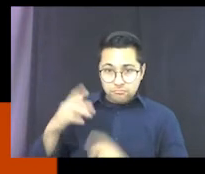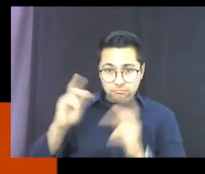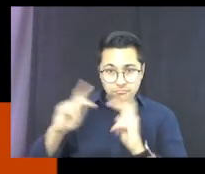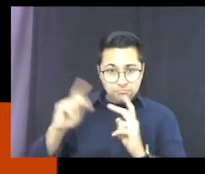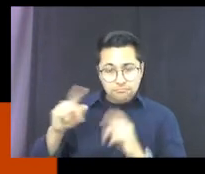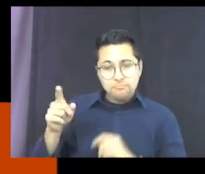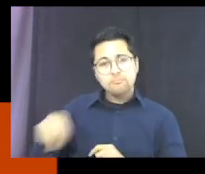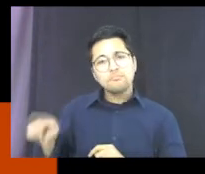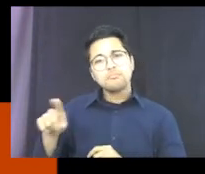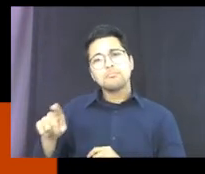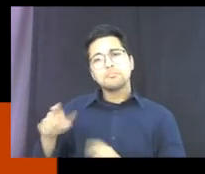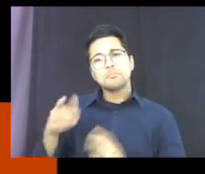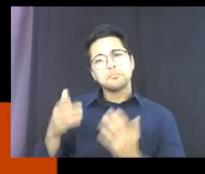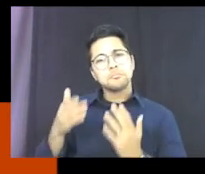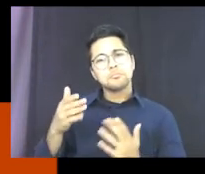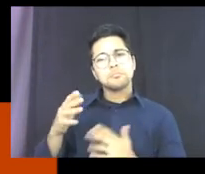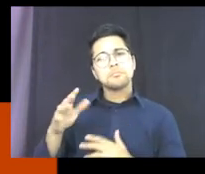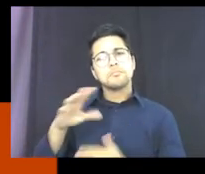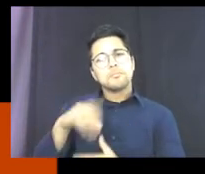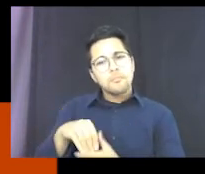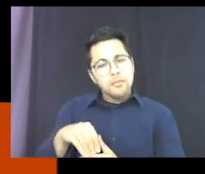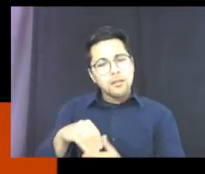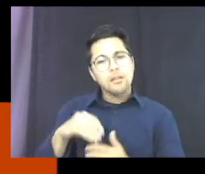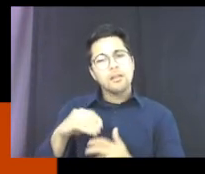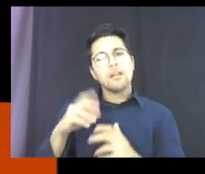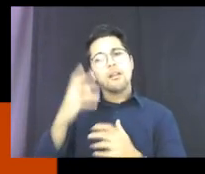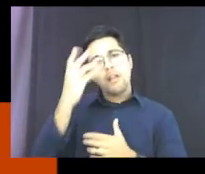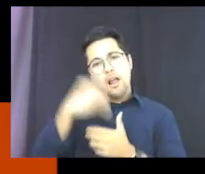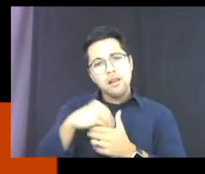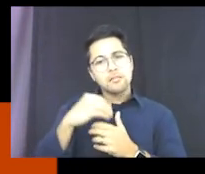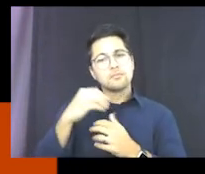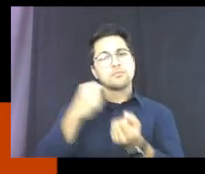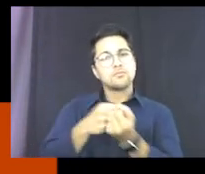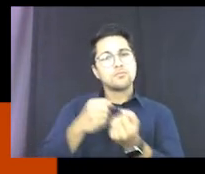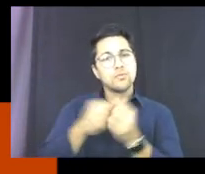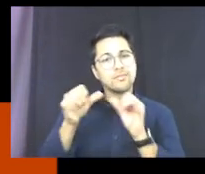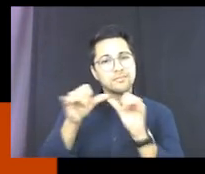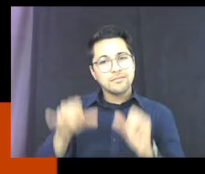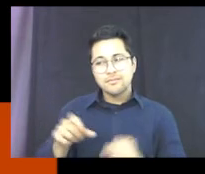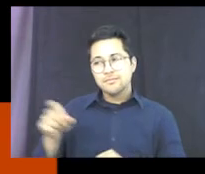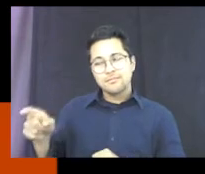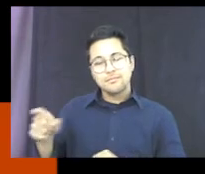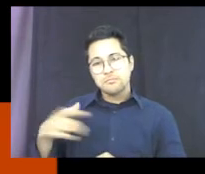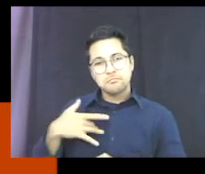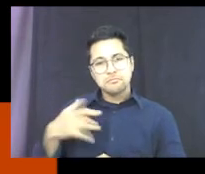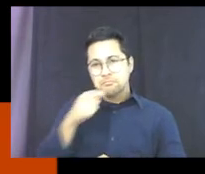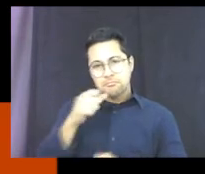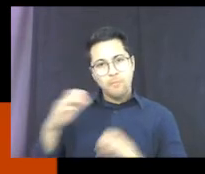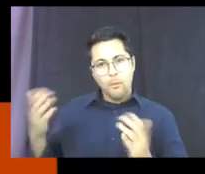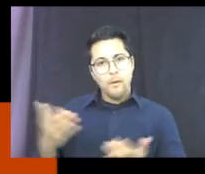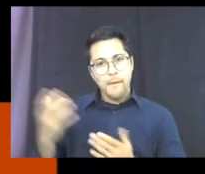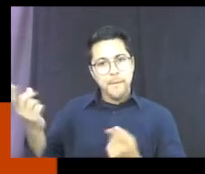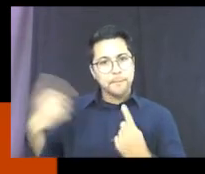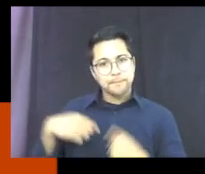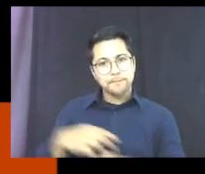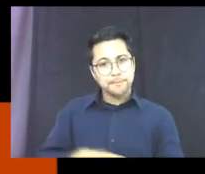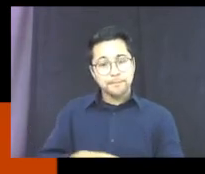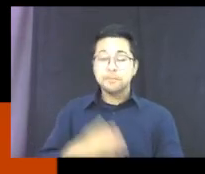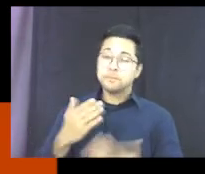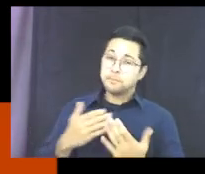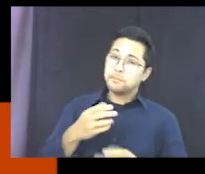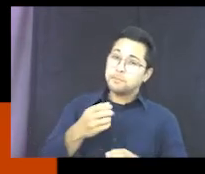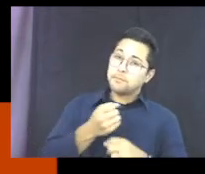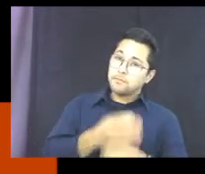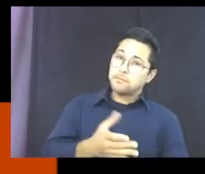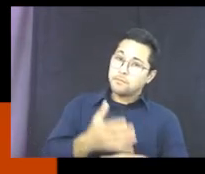individuals that may be a part of an autistic person's support system are typically not welcome, which may make it